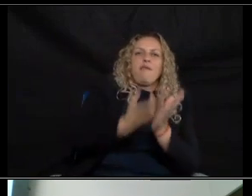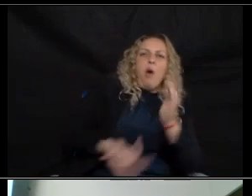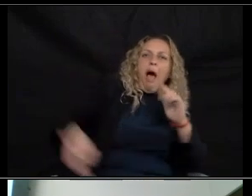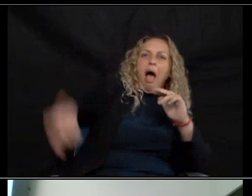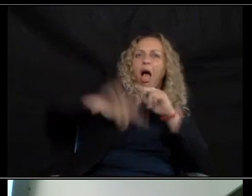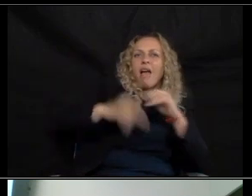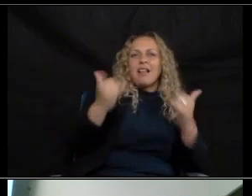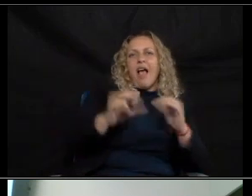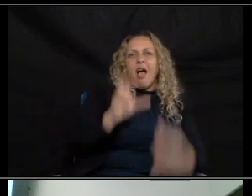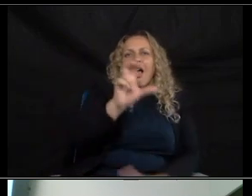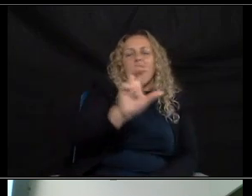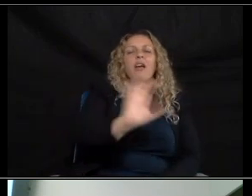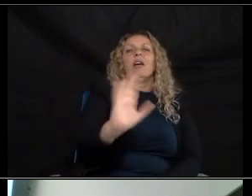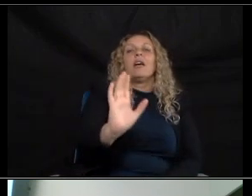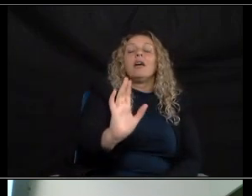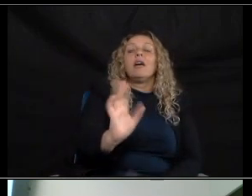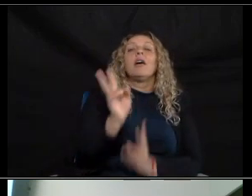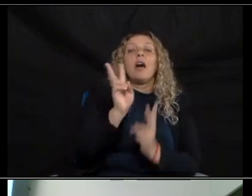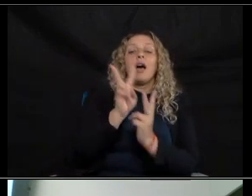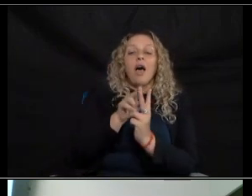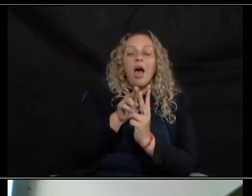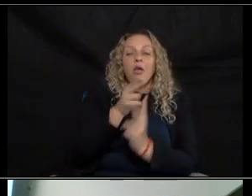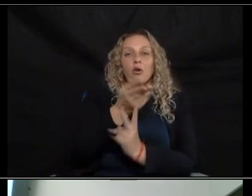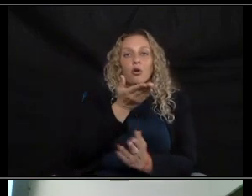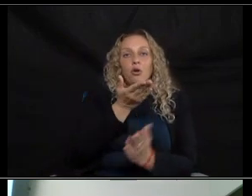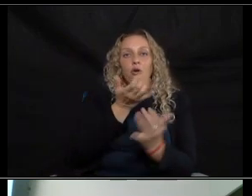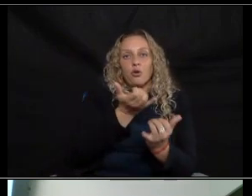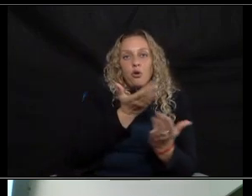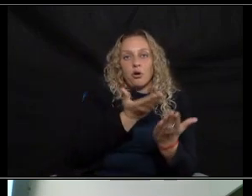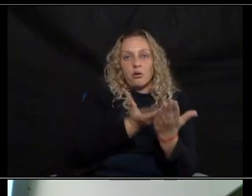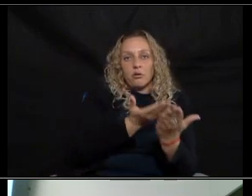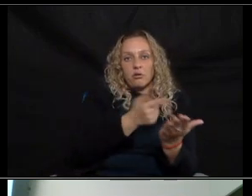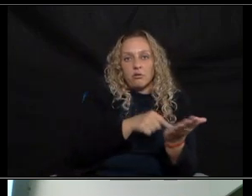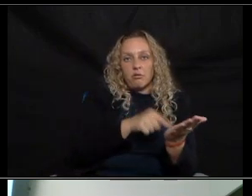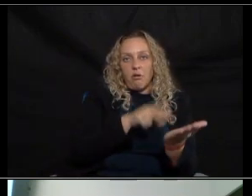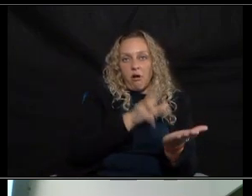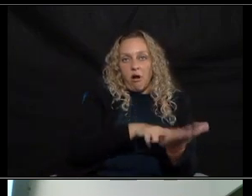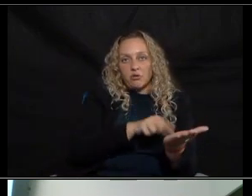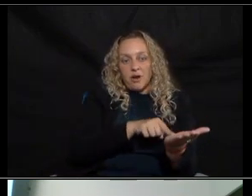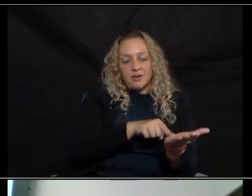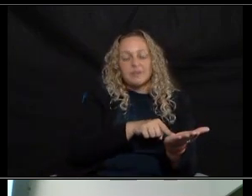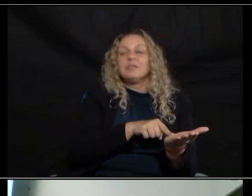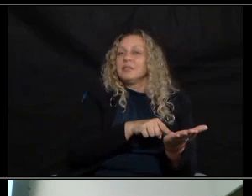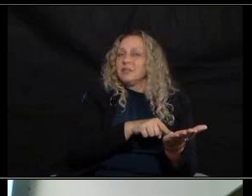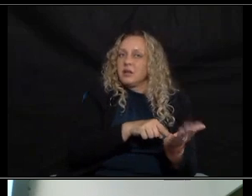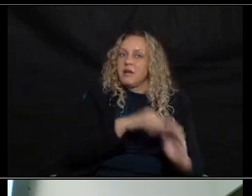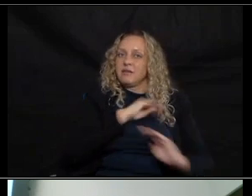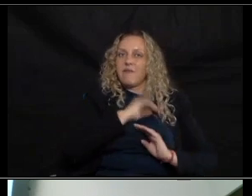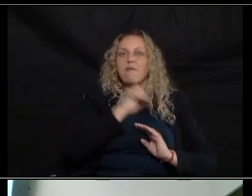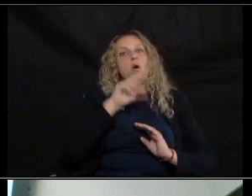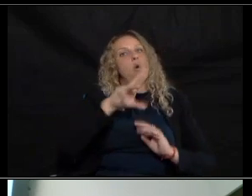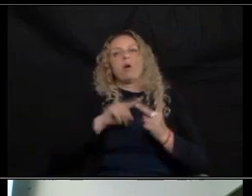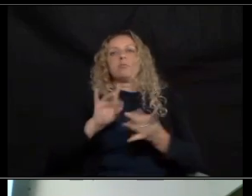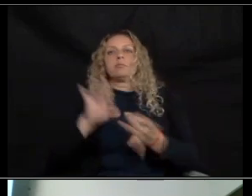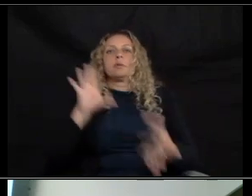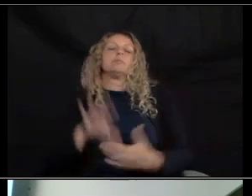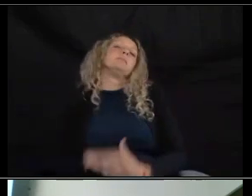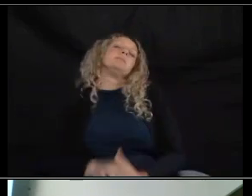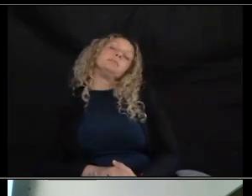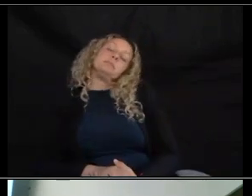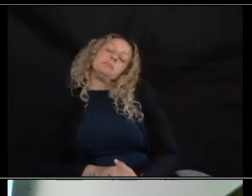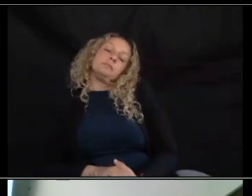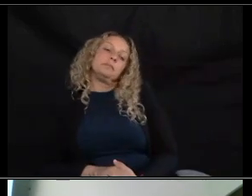it now. Either the current contract is, you know, is fulfilled, or we need to move on